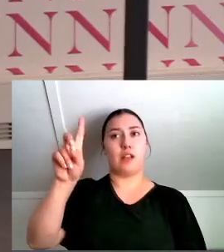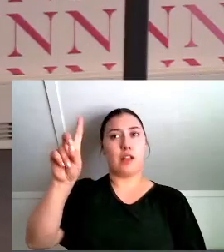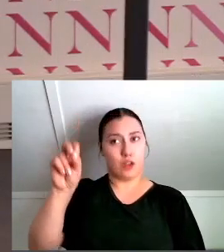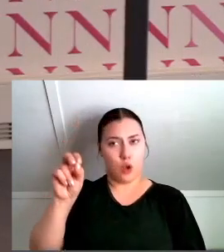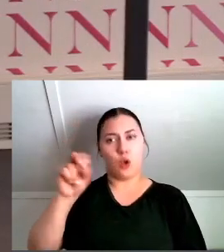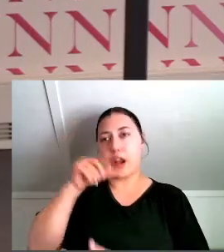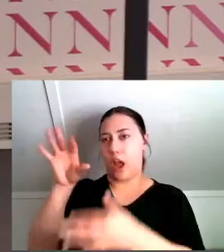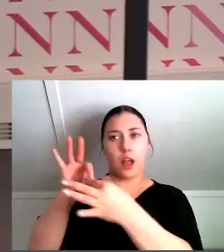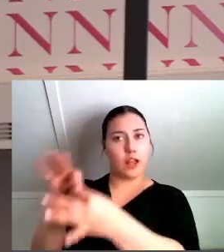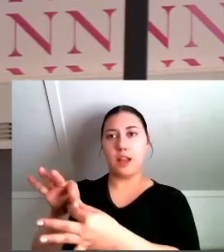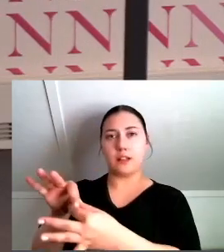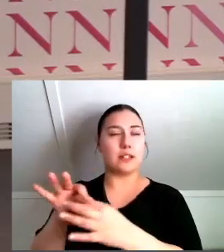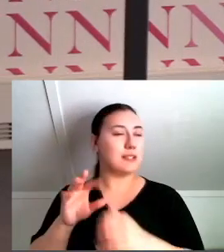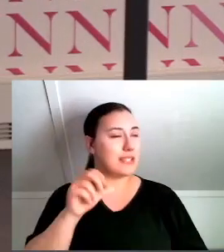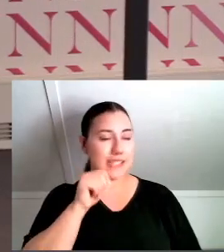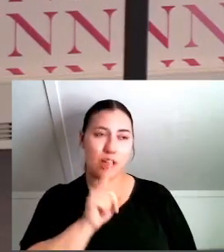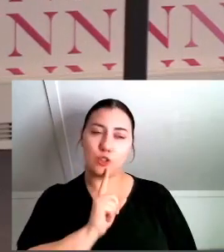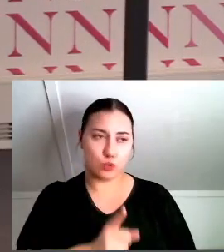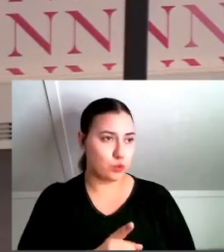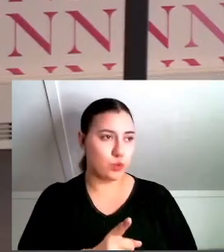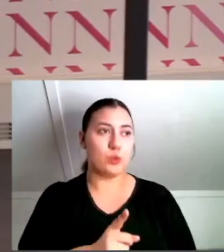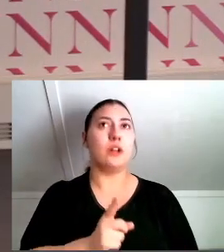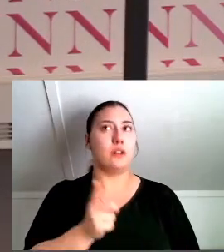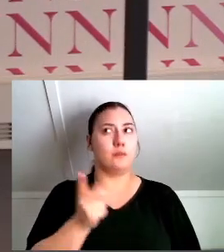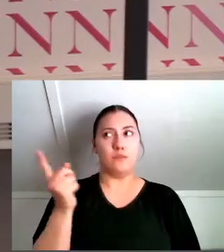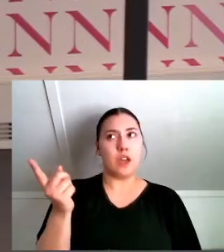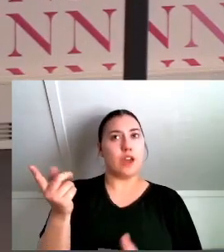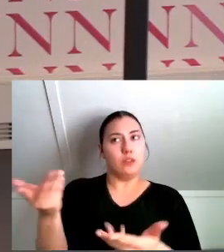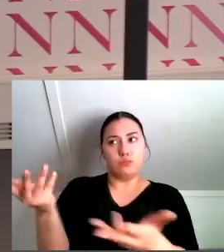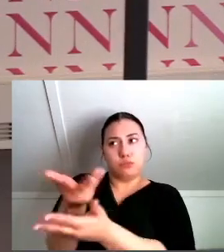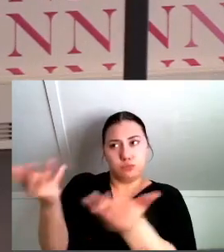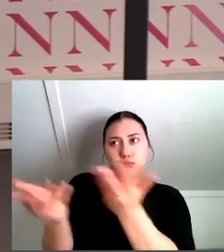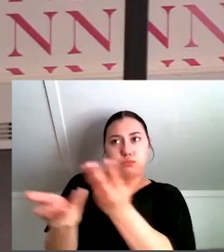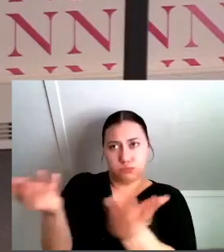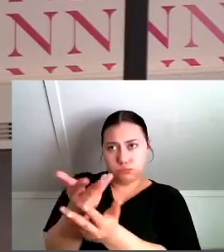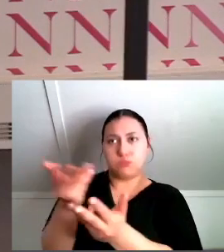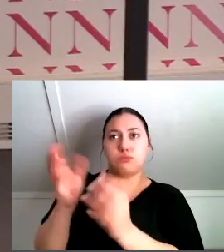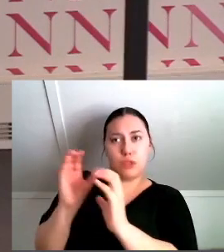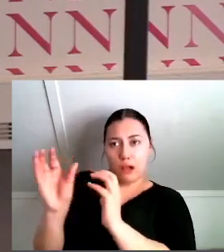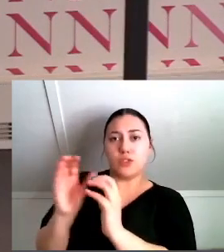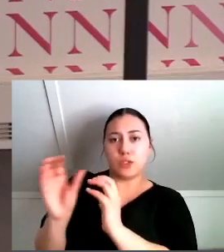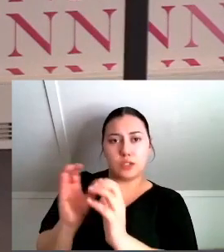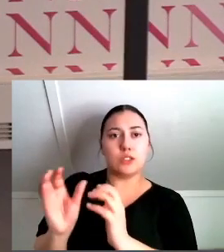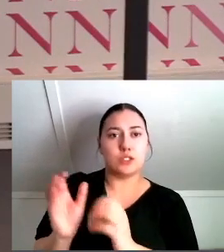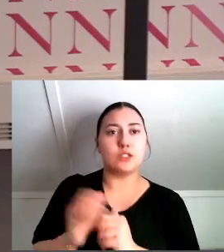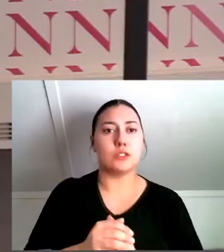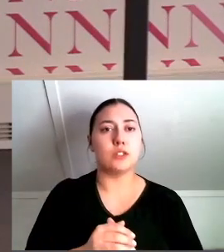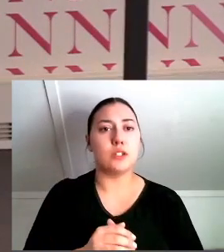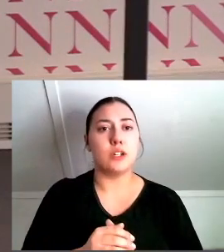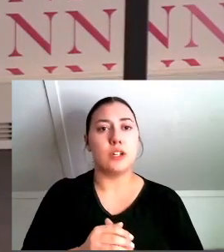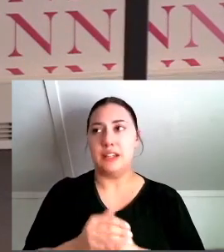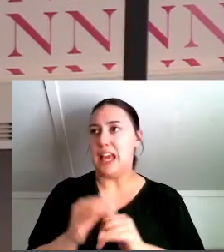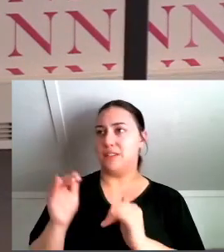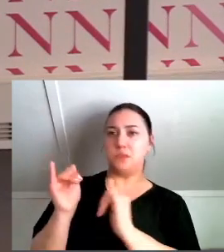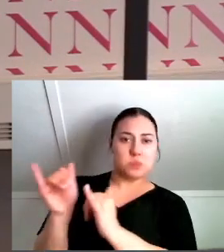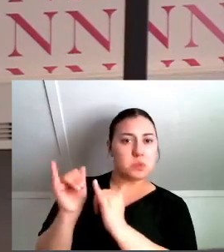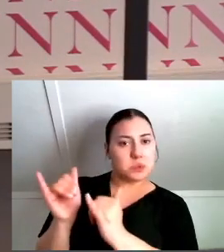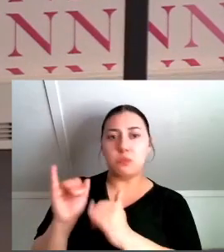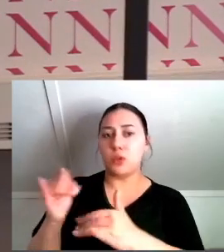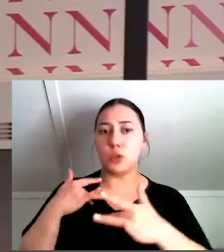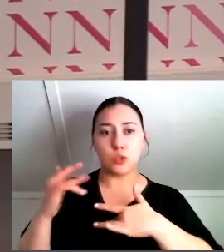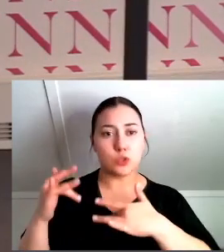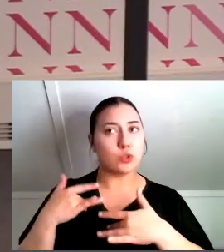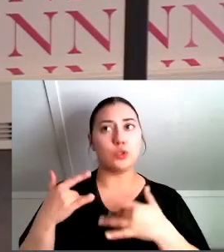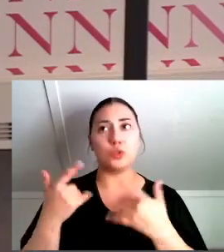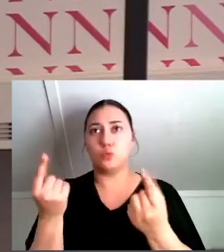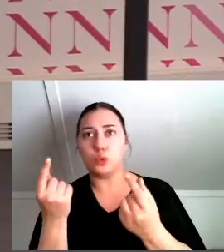They're all in conversation. They all have similar sort of concerns about what can be done